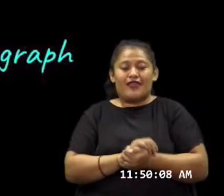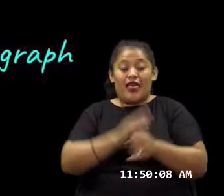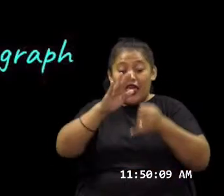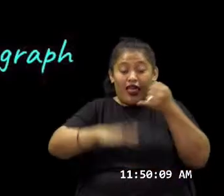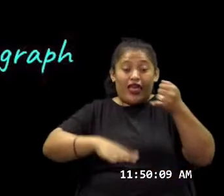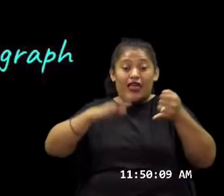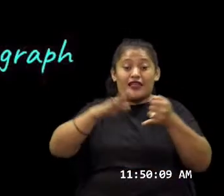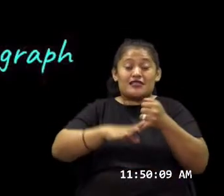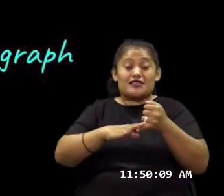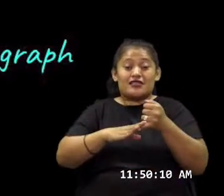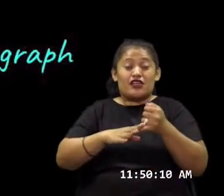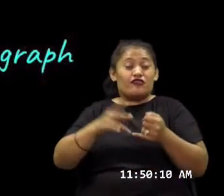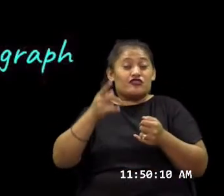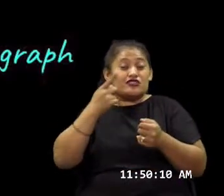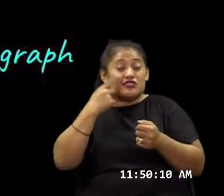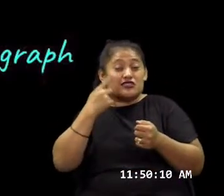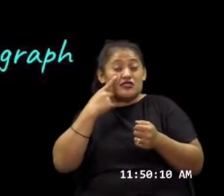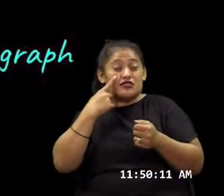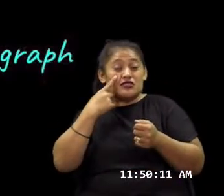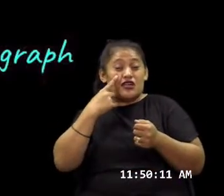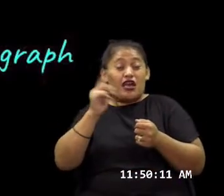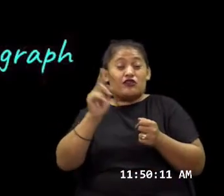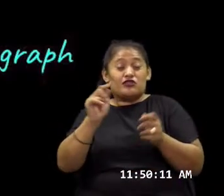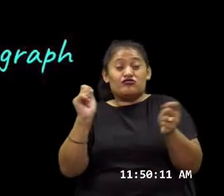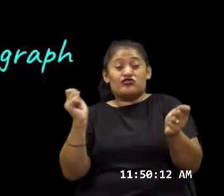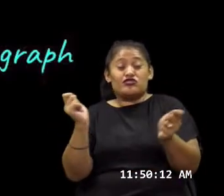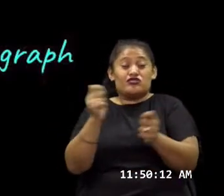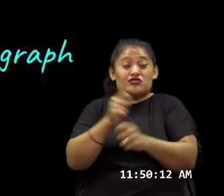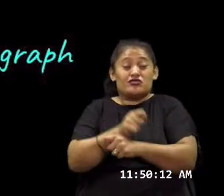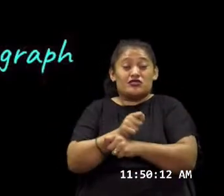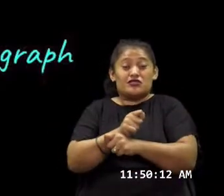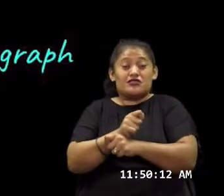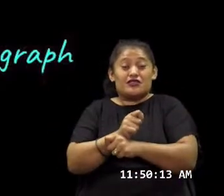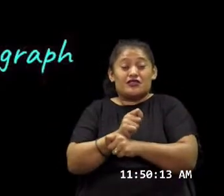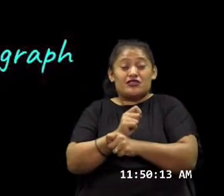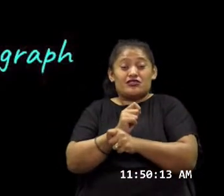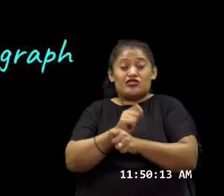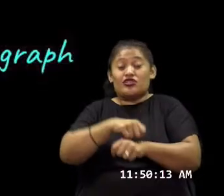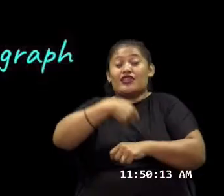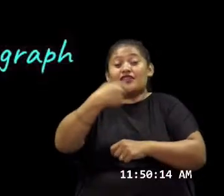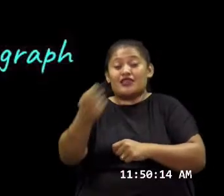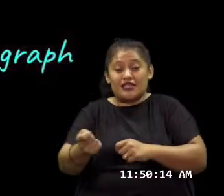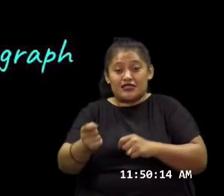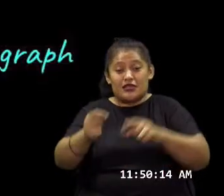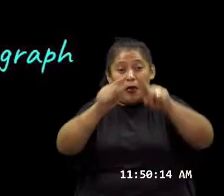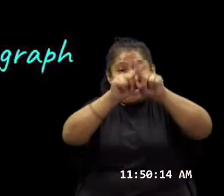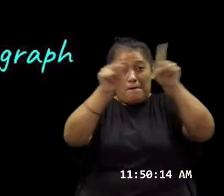Ending the first scene or also transitioning to the next paragraph.